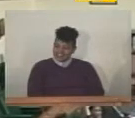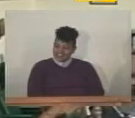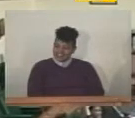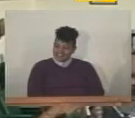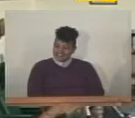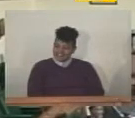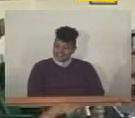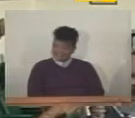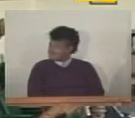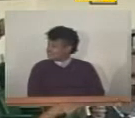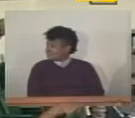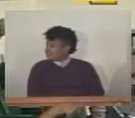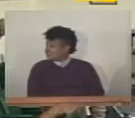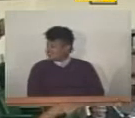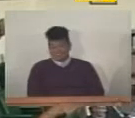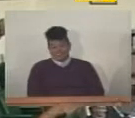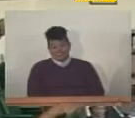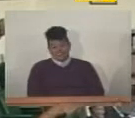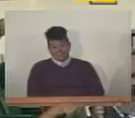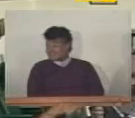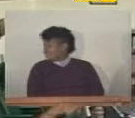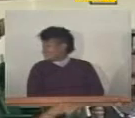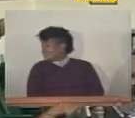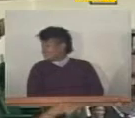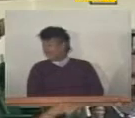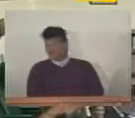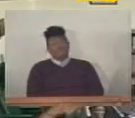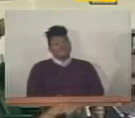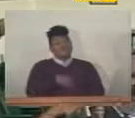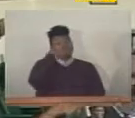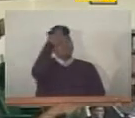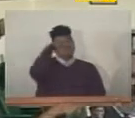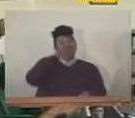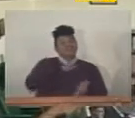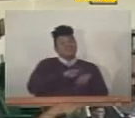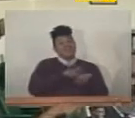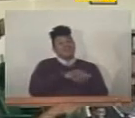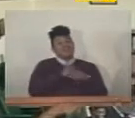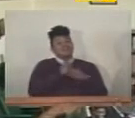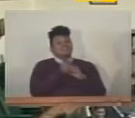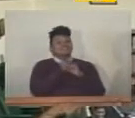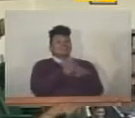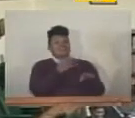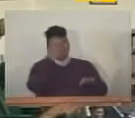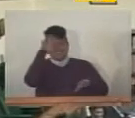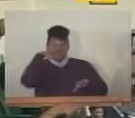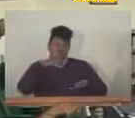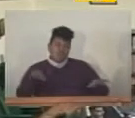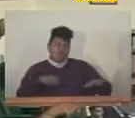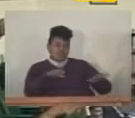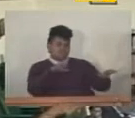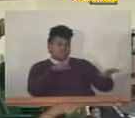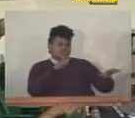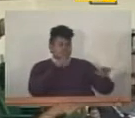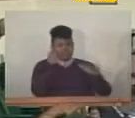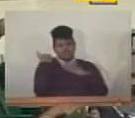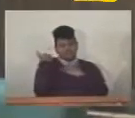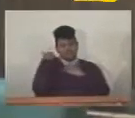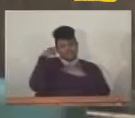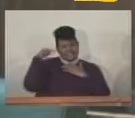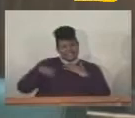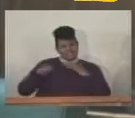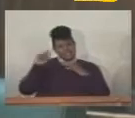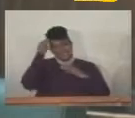Serious times, Mr. President, call for serious action. And it is the responsibility of this